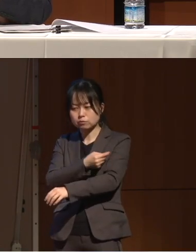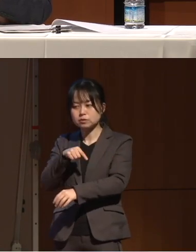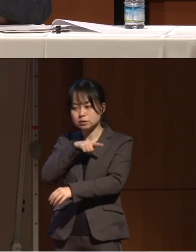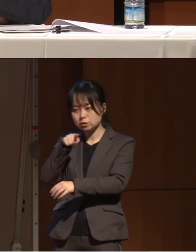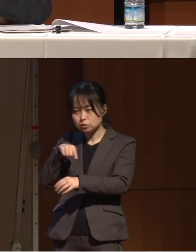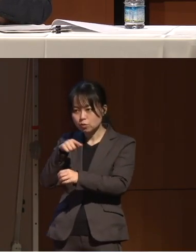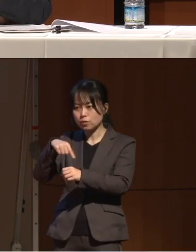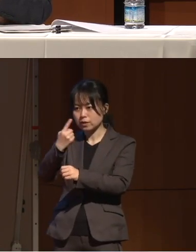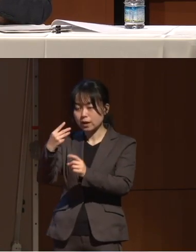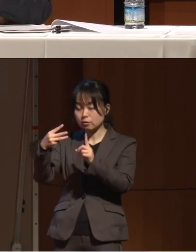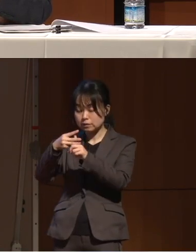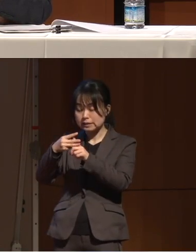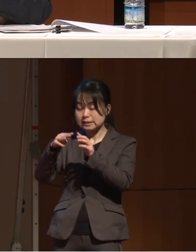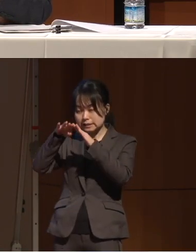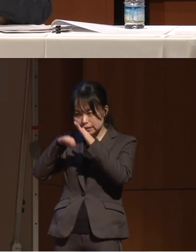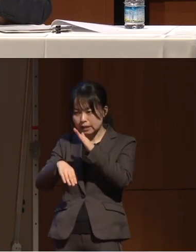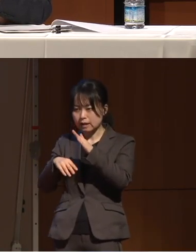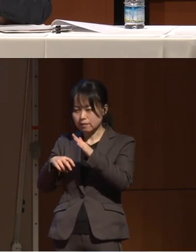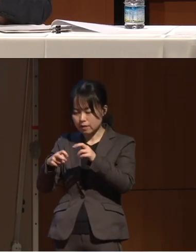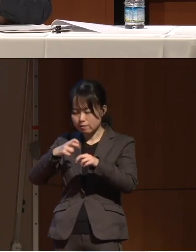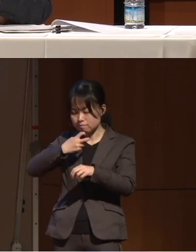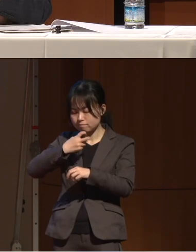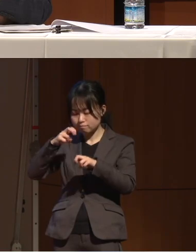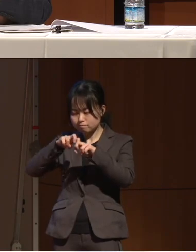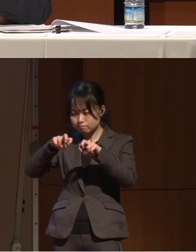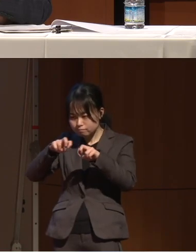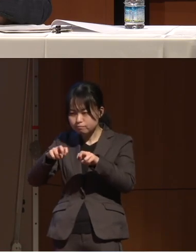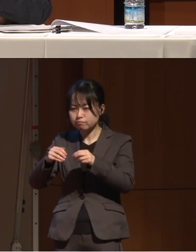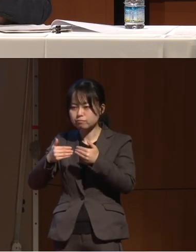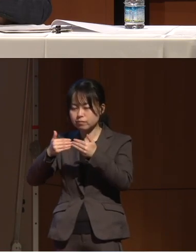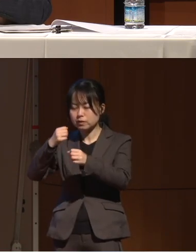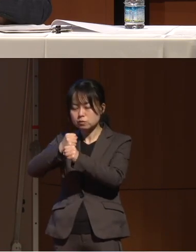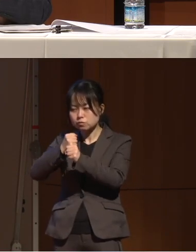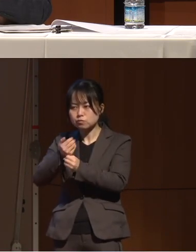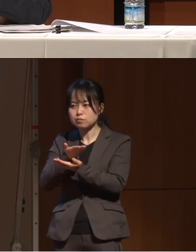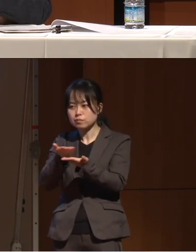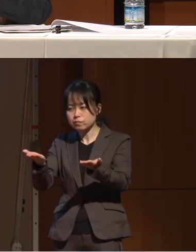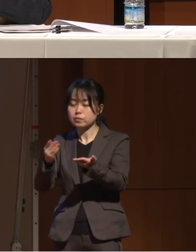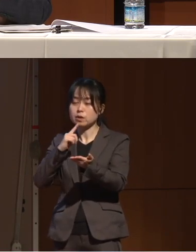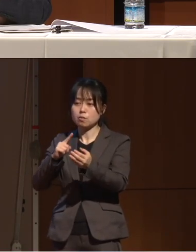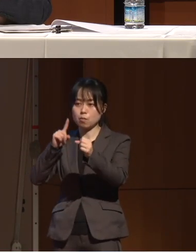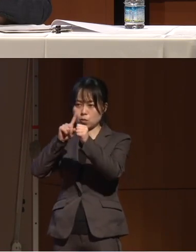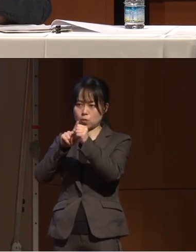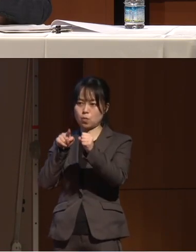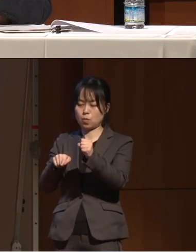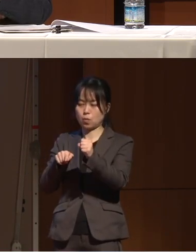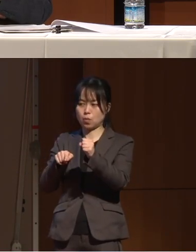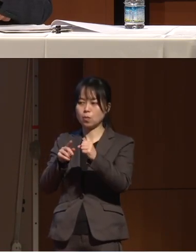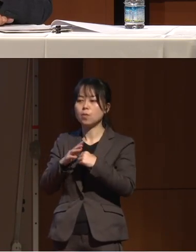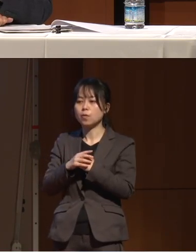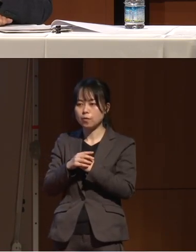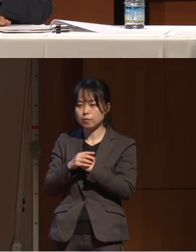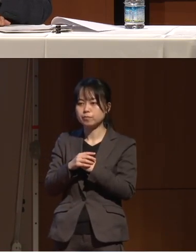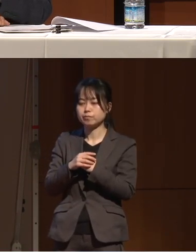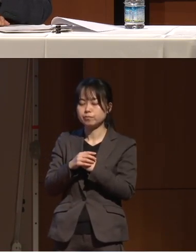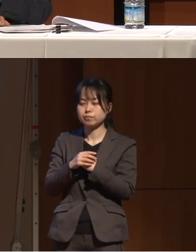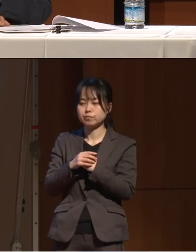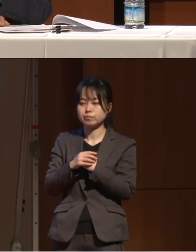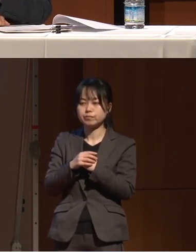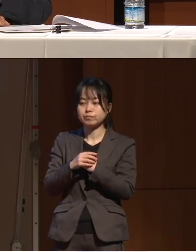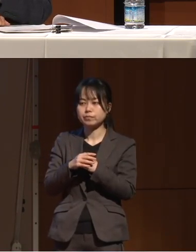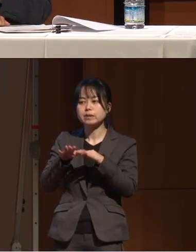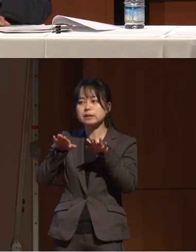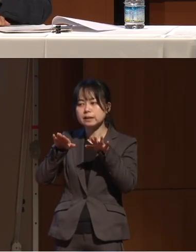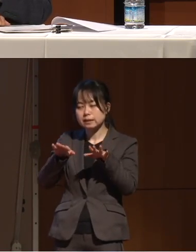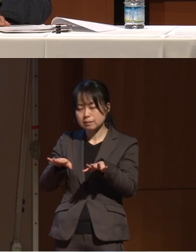threat. I believe he will share with us the current state of global infectious disease